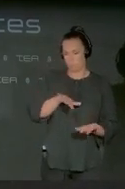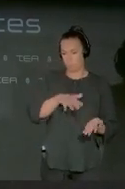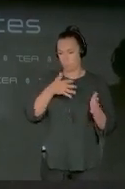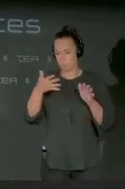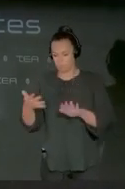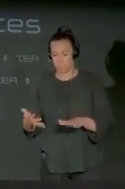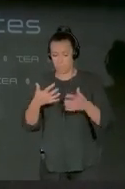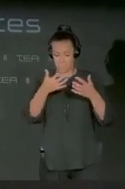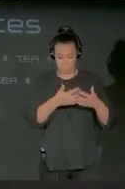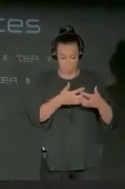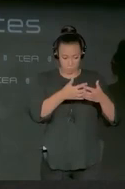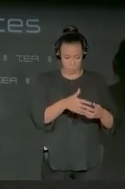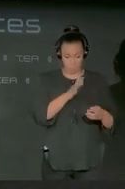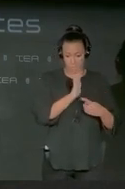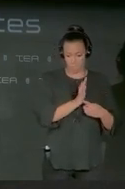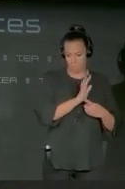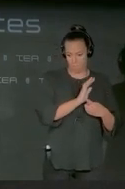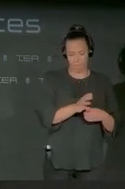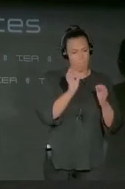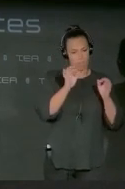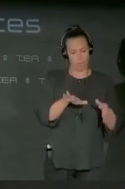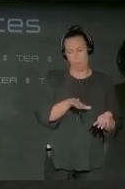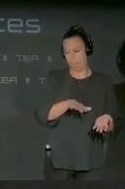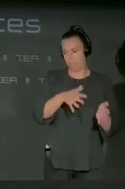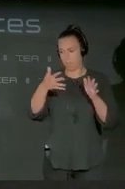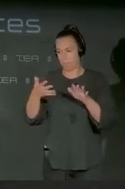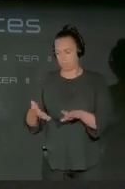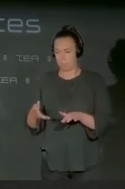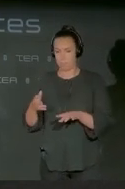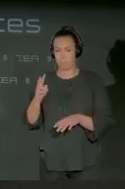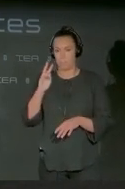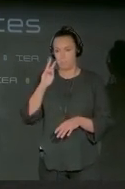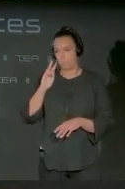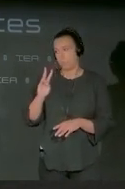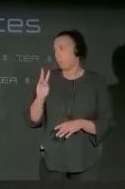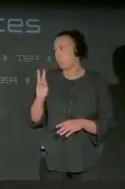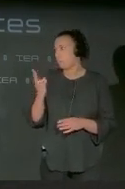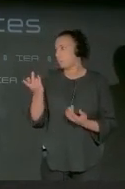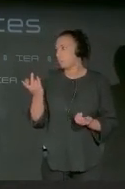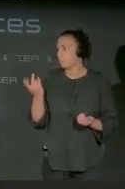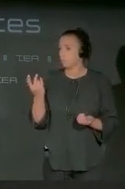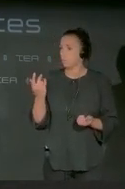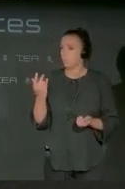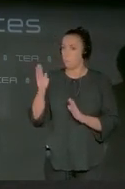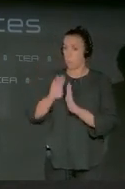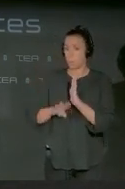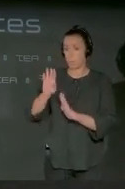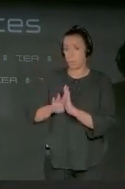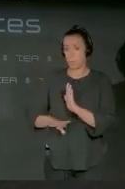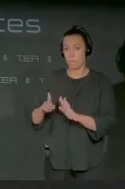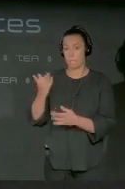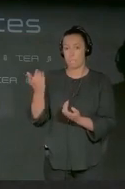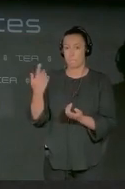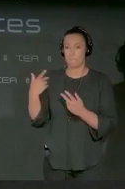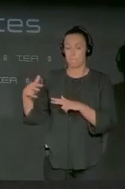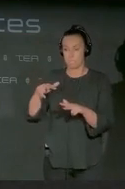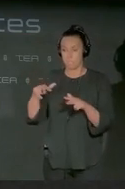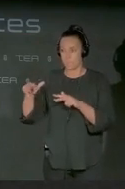we traditionally go to film festivals and open a business stand to